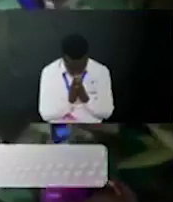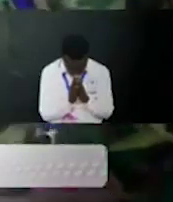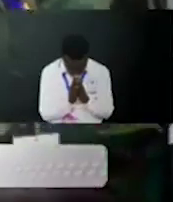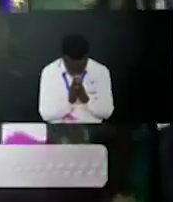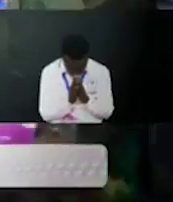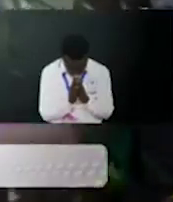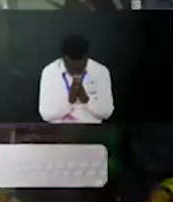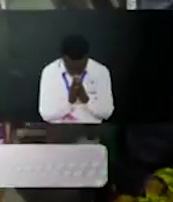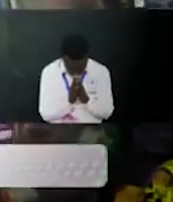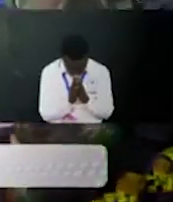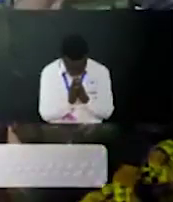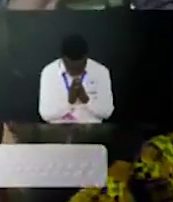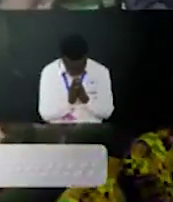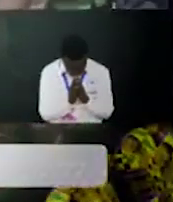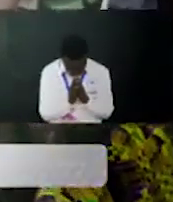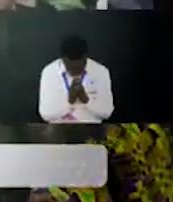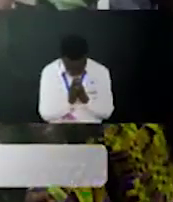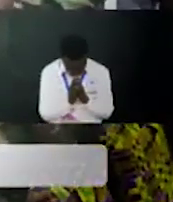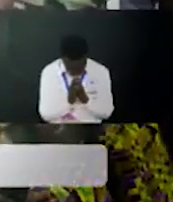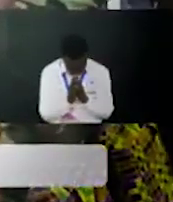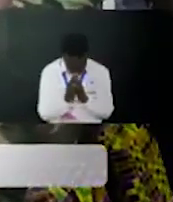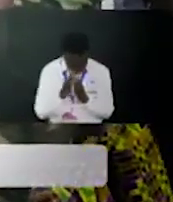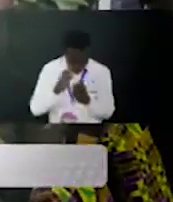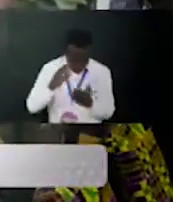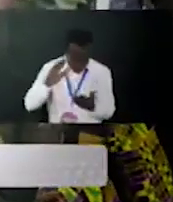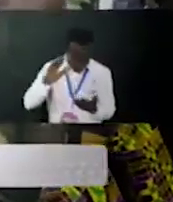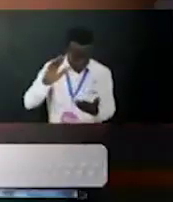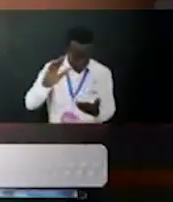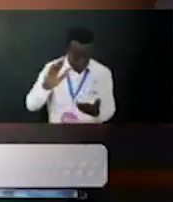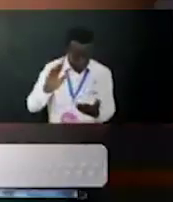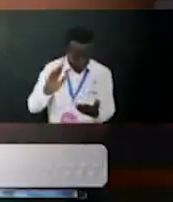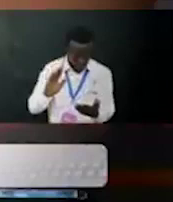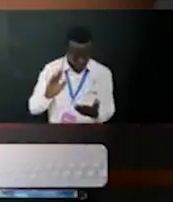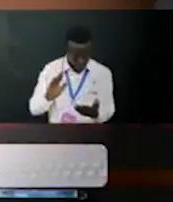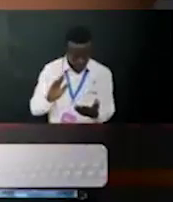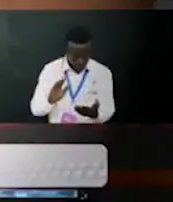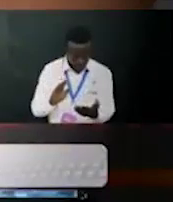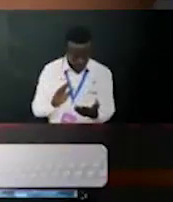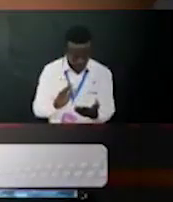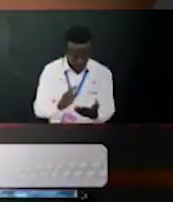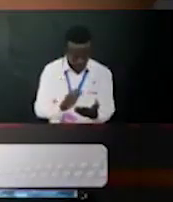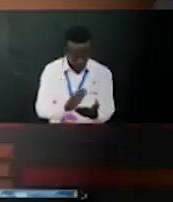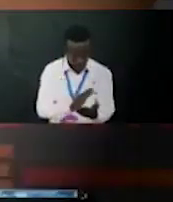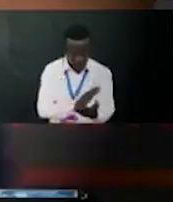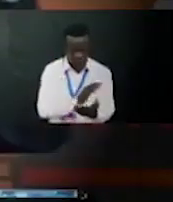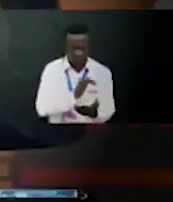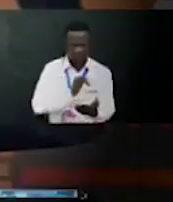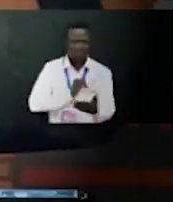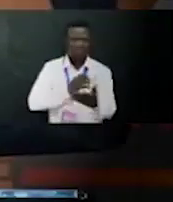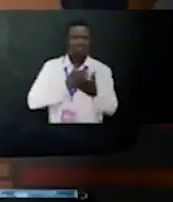I've taken the bump in a aggressive way. I trusted